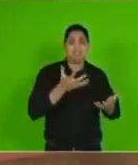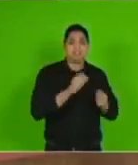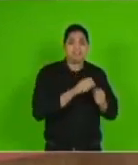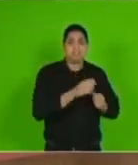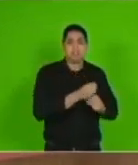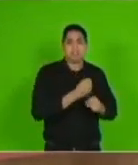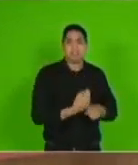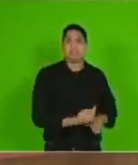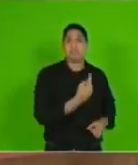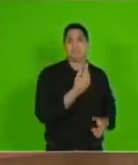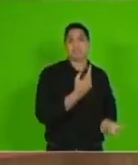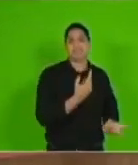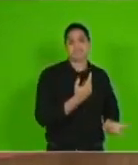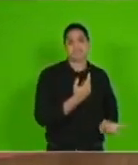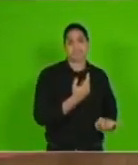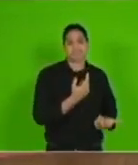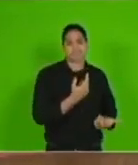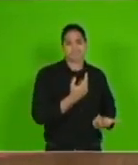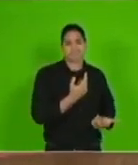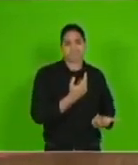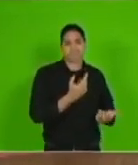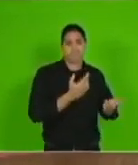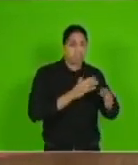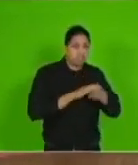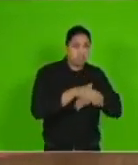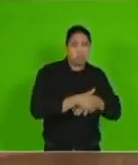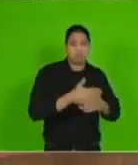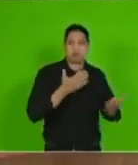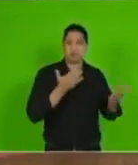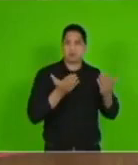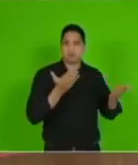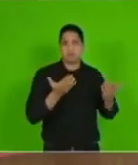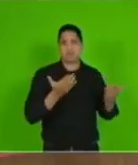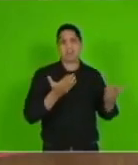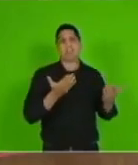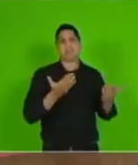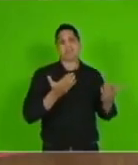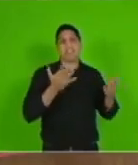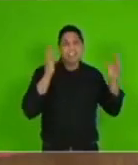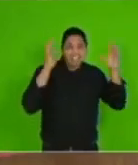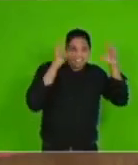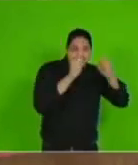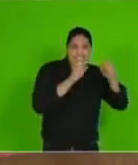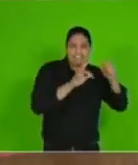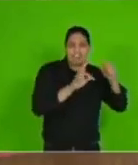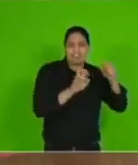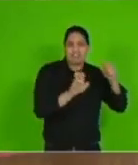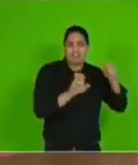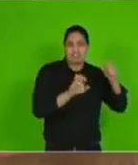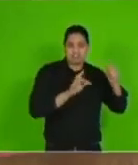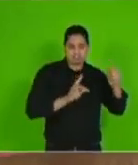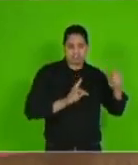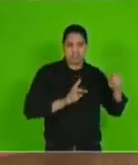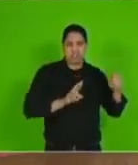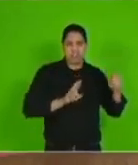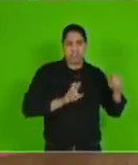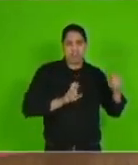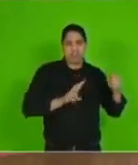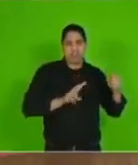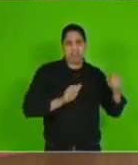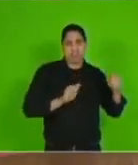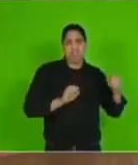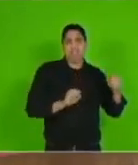that it's a world right now is very dark. They're full of foolish people who don't have the light.